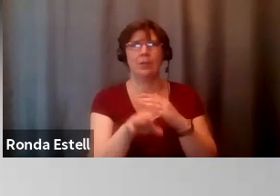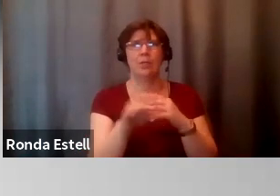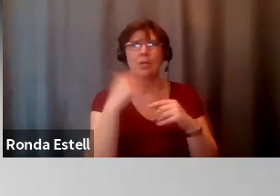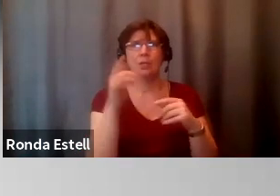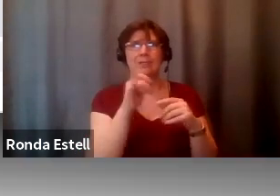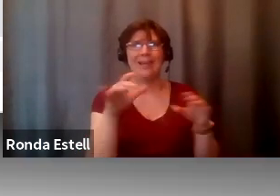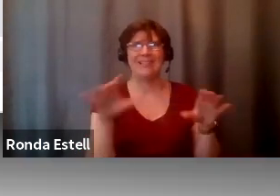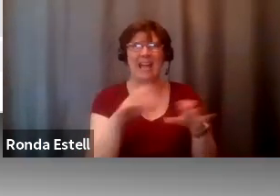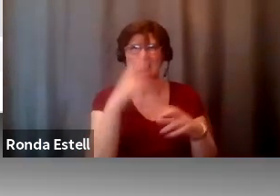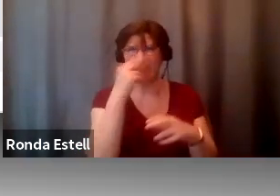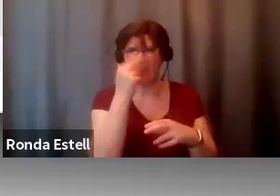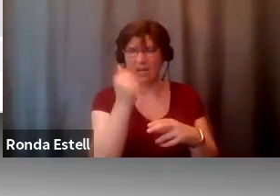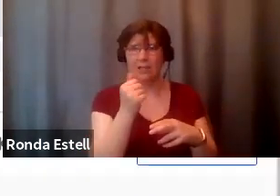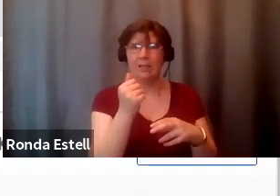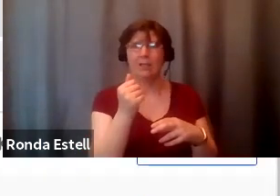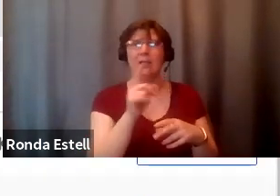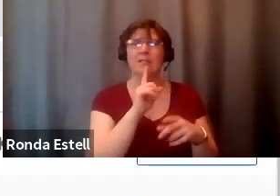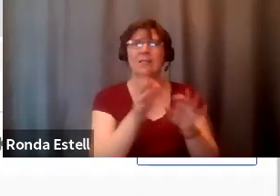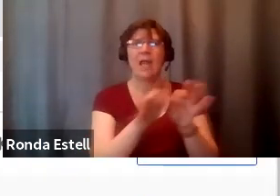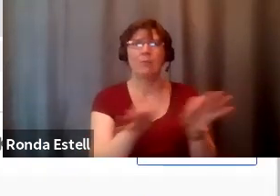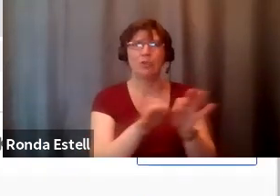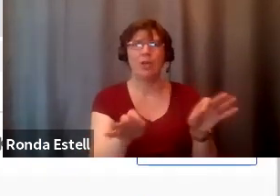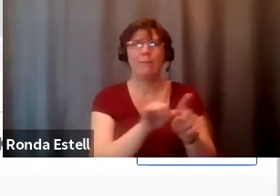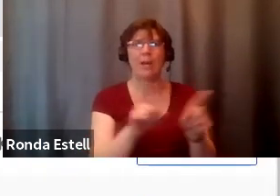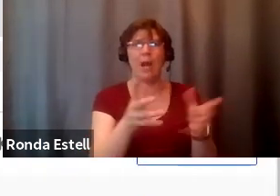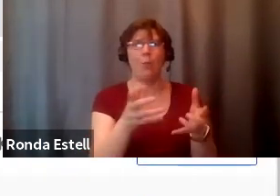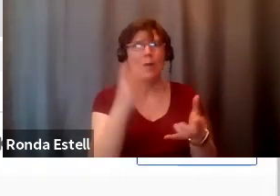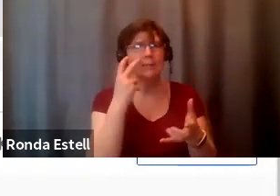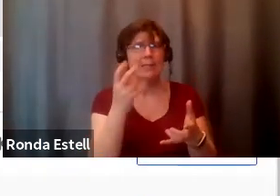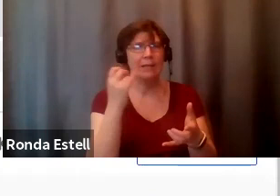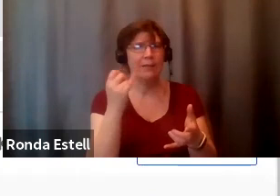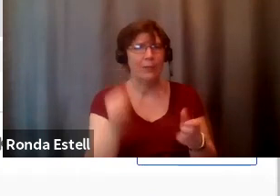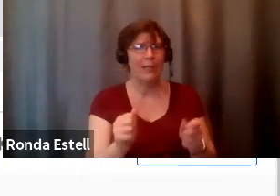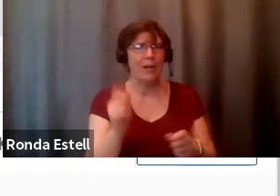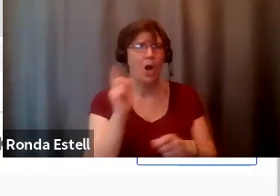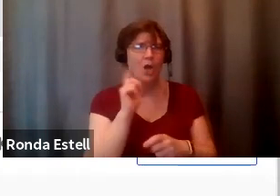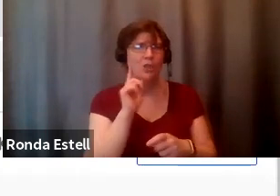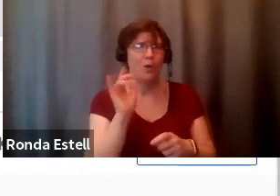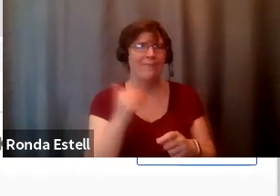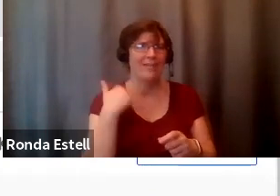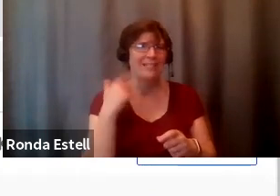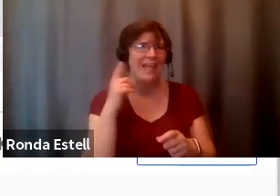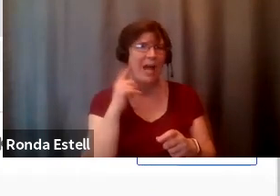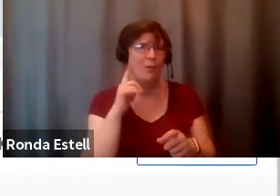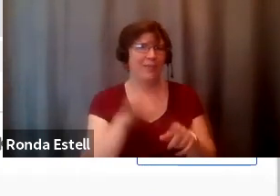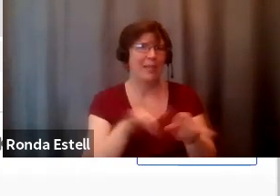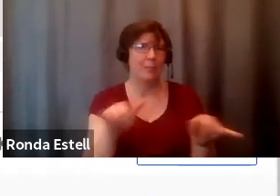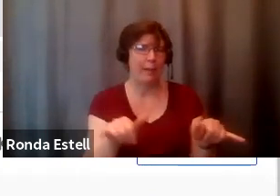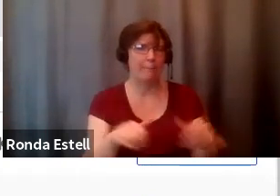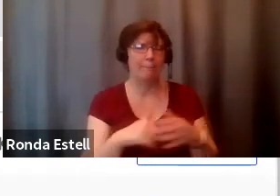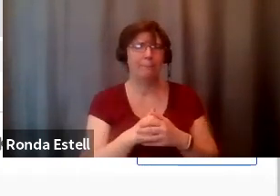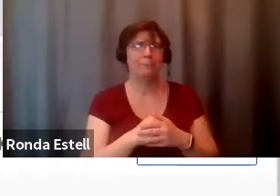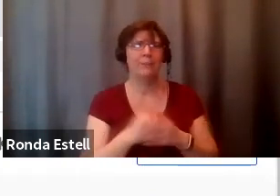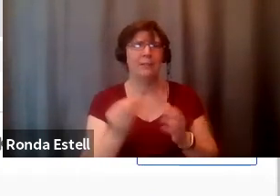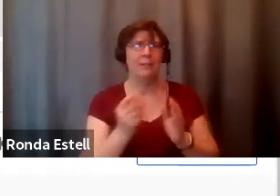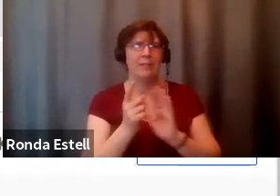Hold on. It is captioned, but I would like to try to see if we can also have the sound going at the same time. Just give me 1 second. Make